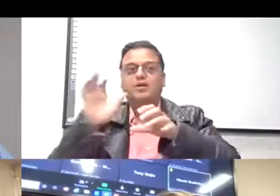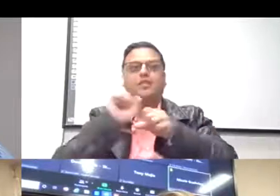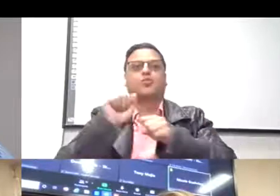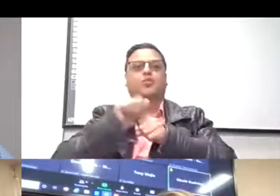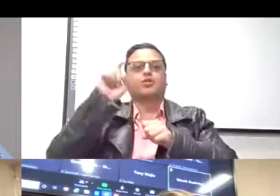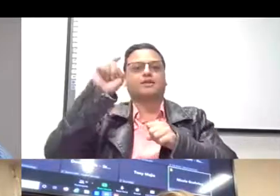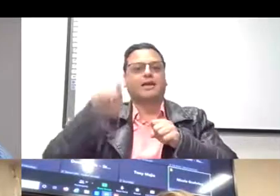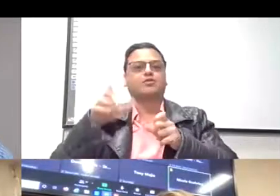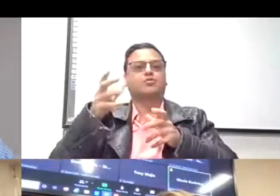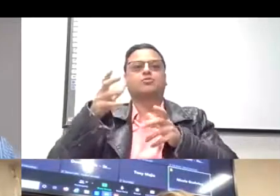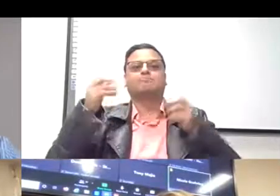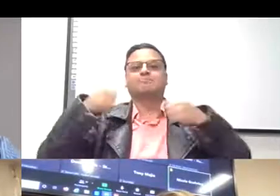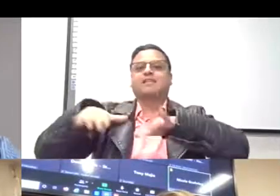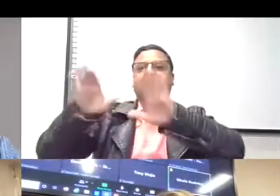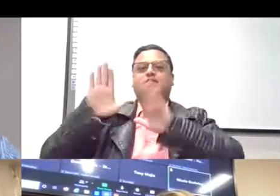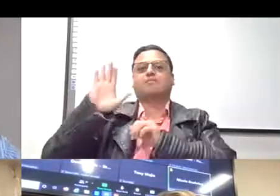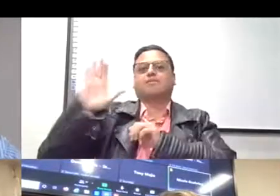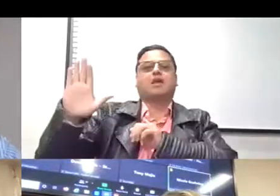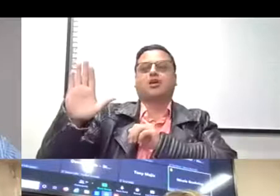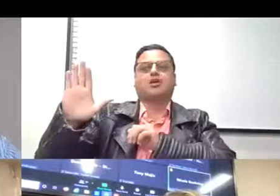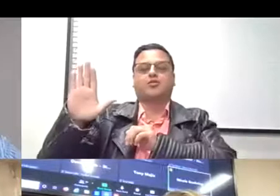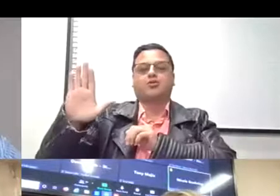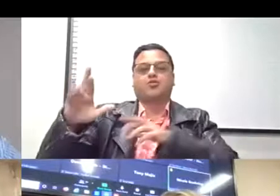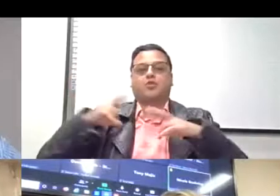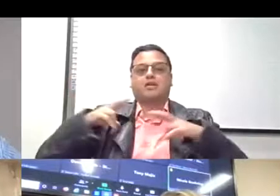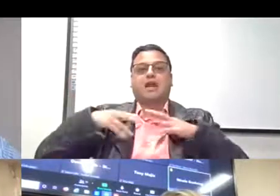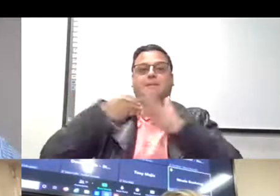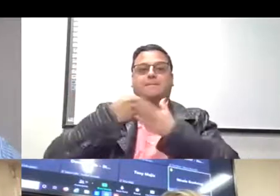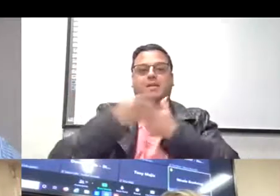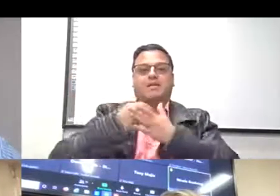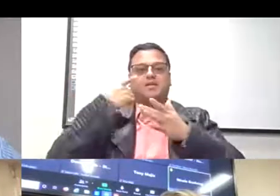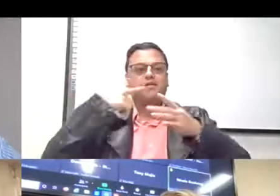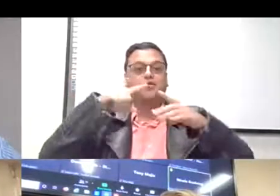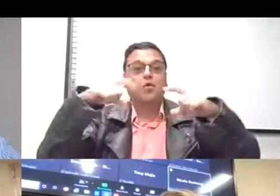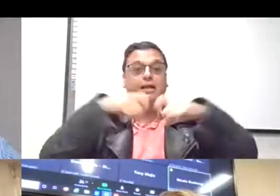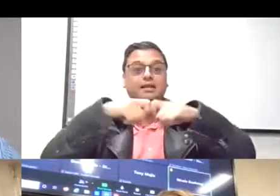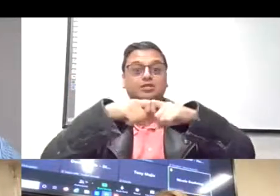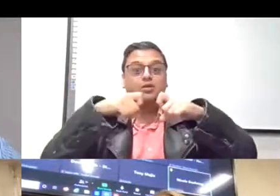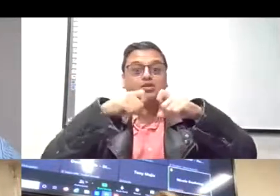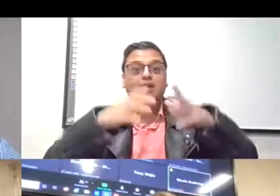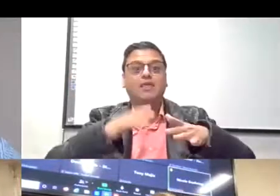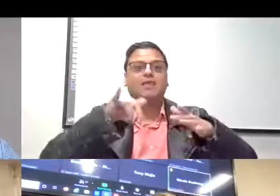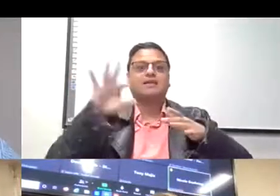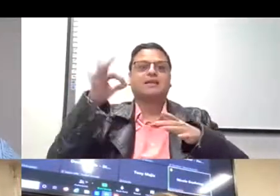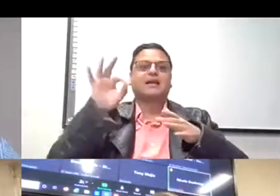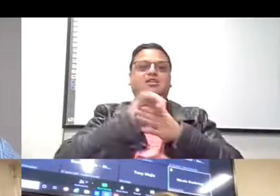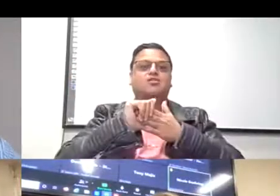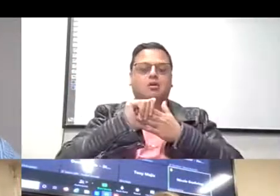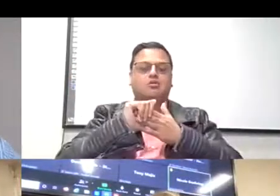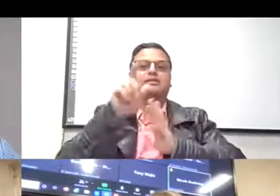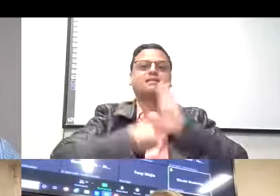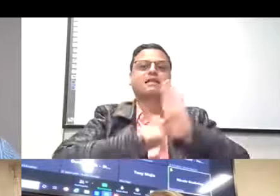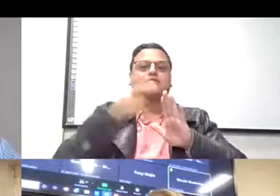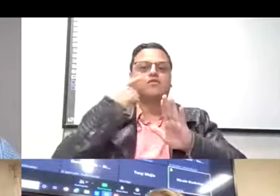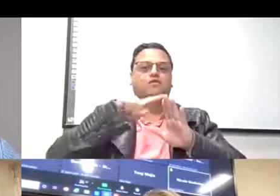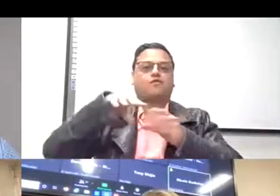to forfeit their pension plans. For an electrician, this is $19 an hour into the union trust funds. So